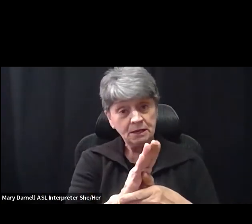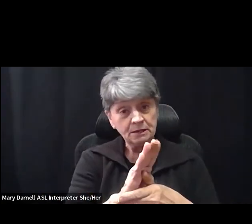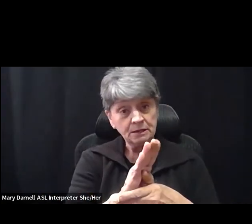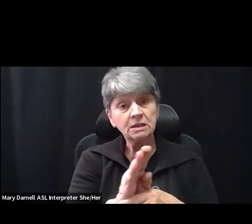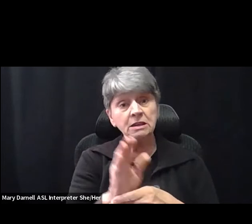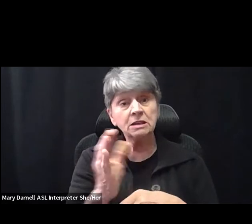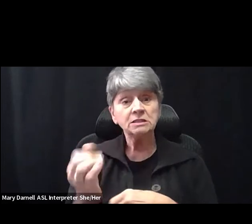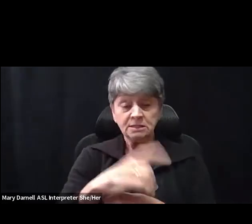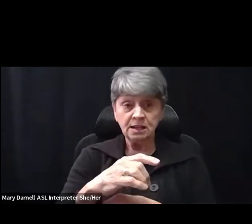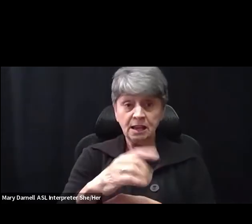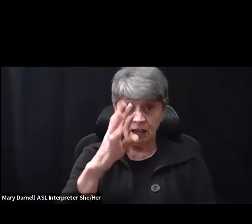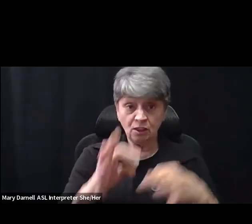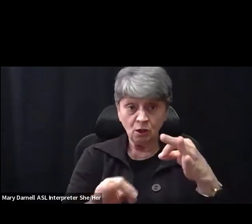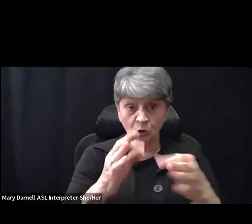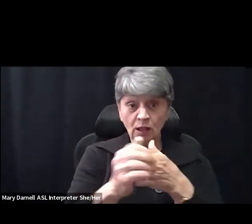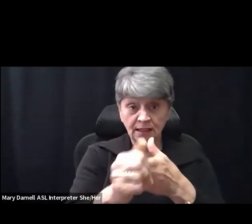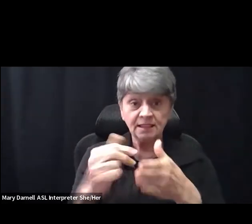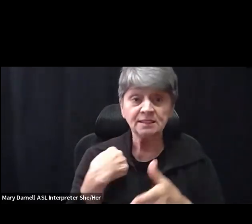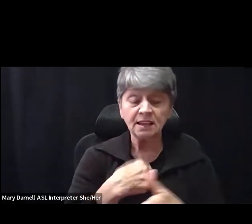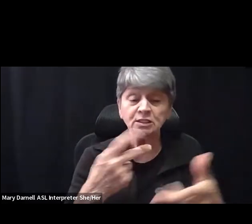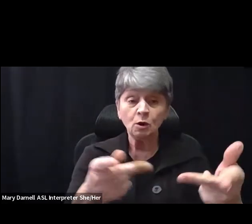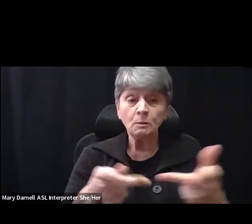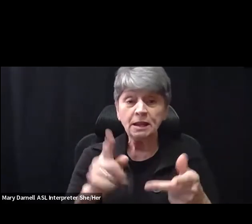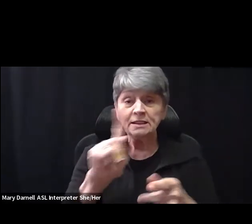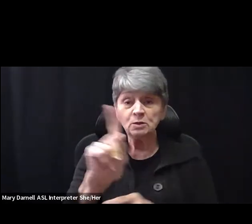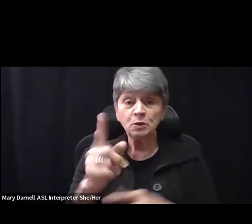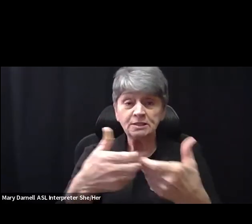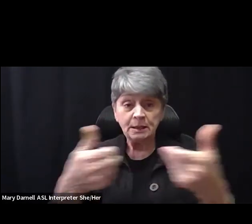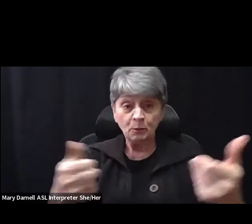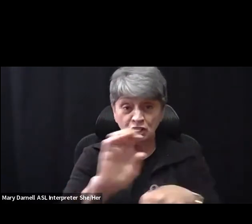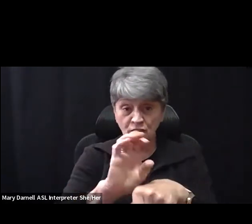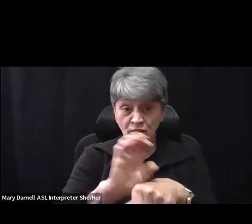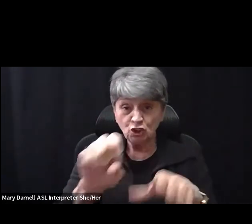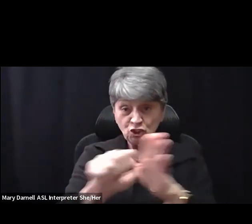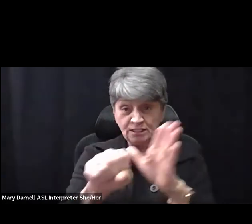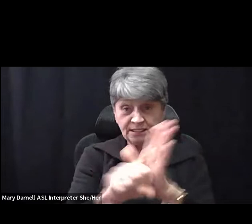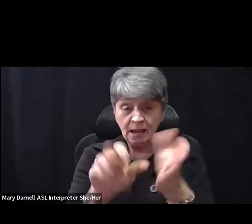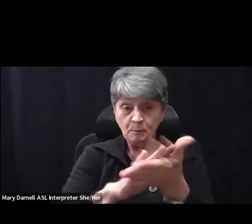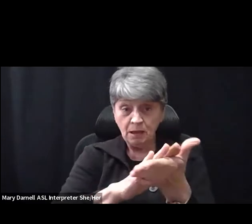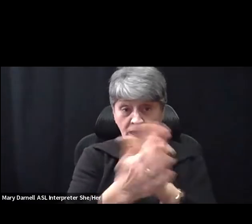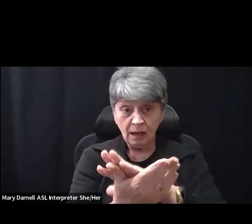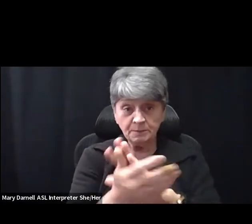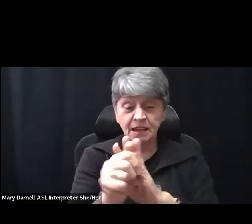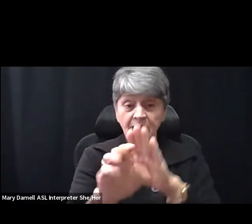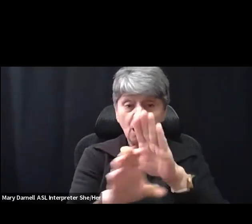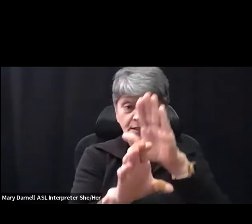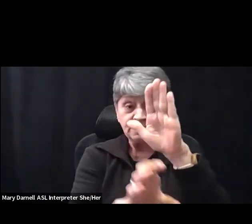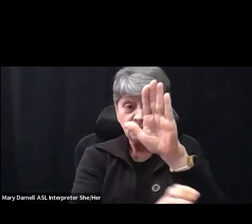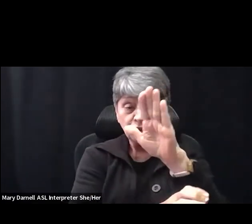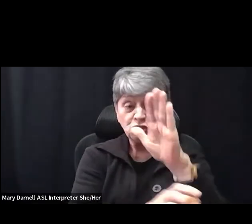the court leads us to a place where separation of church and state becomes a constitutional